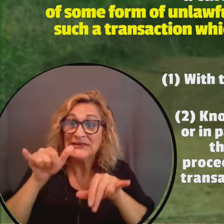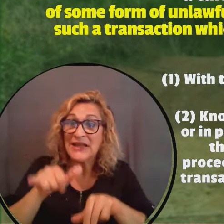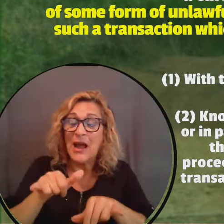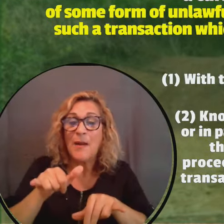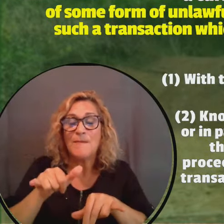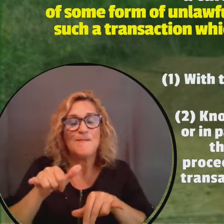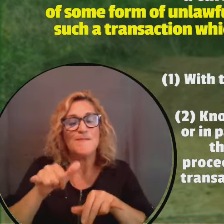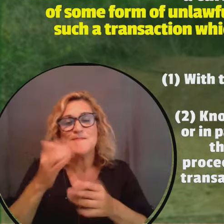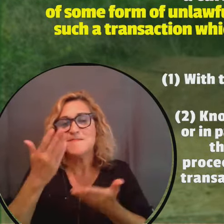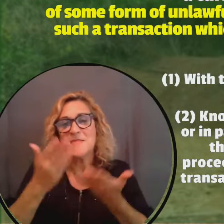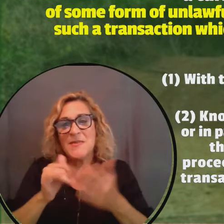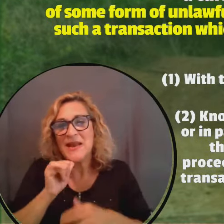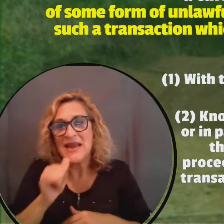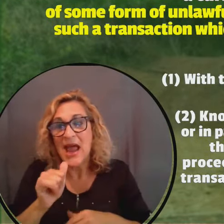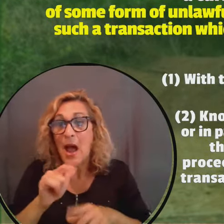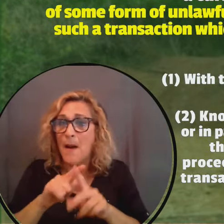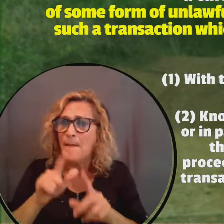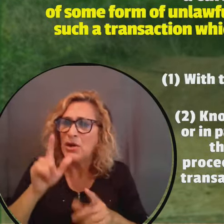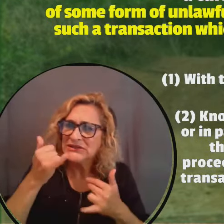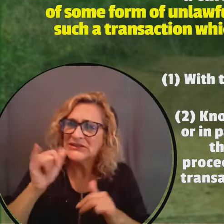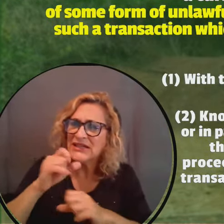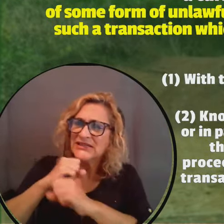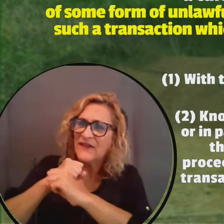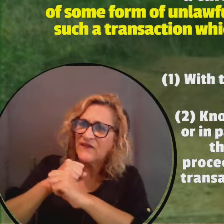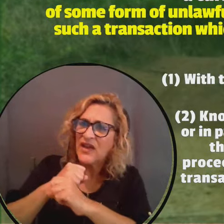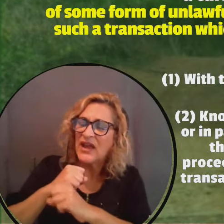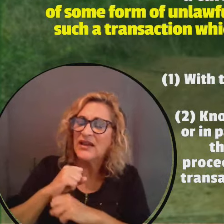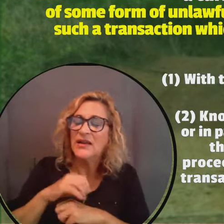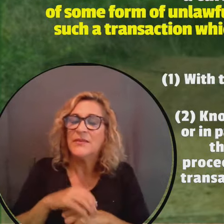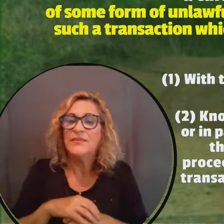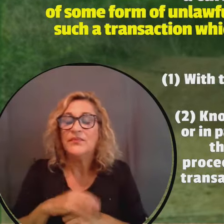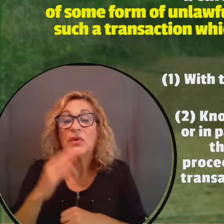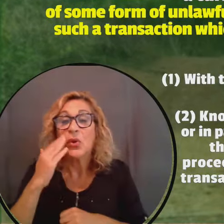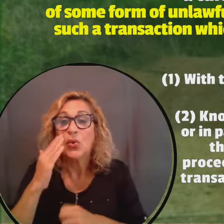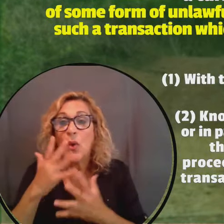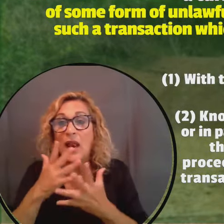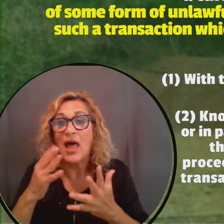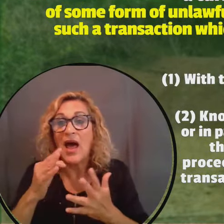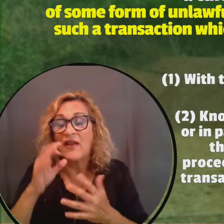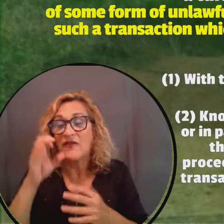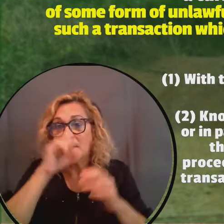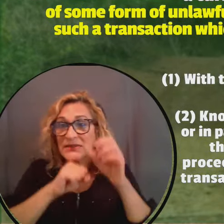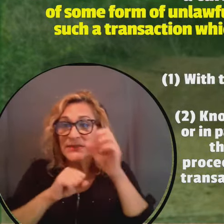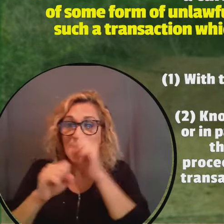And yet we also know that there's a lot of missing details in these charges,